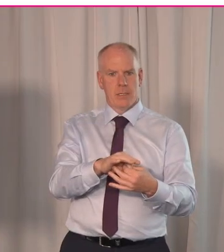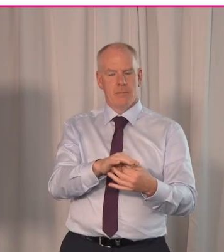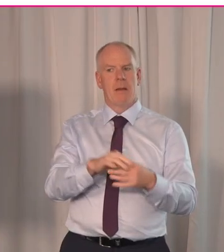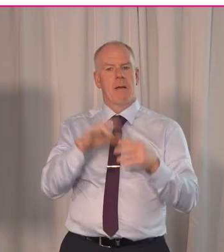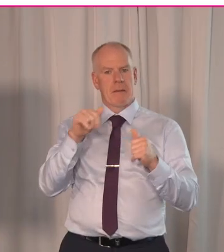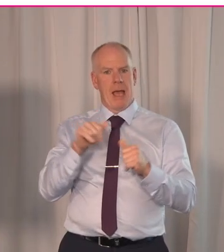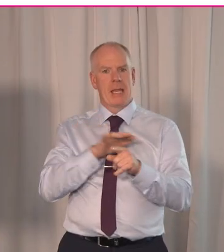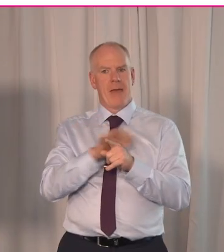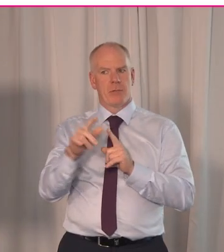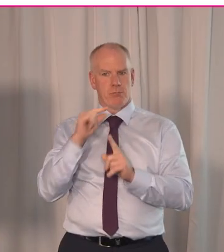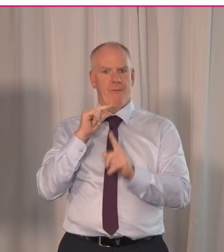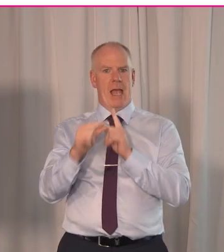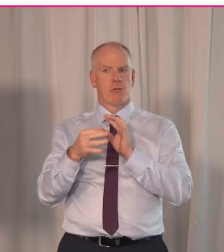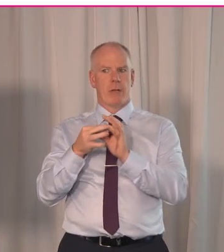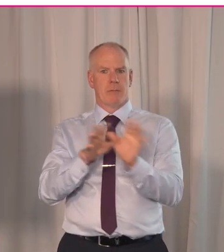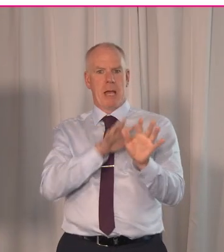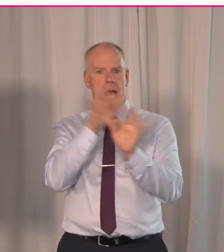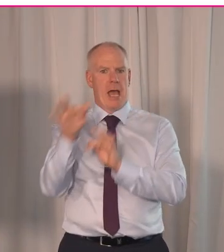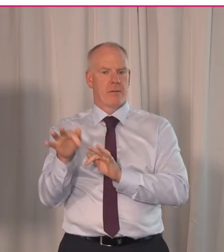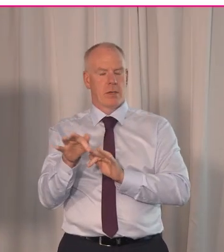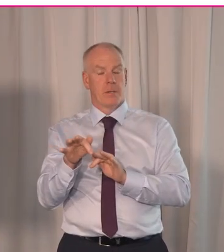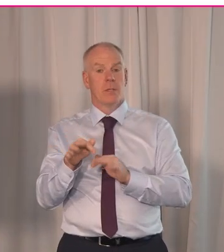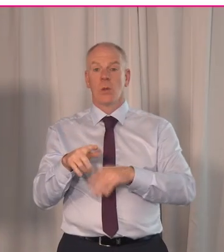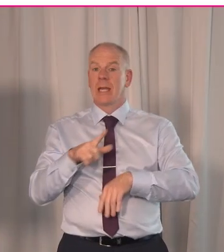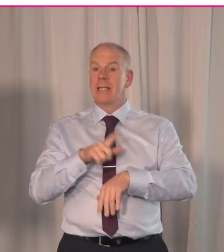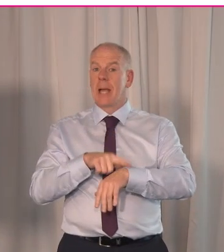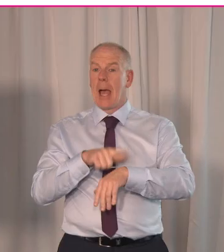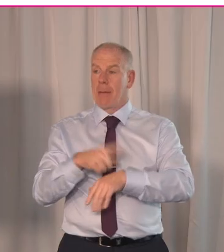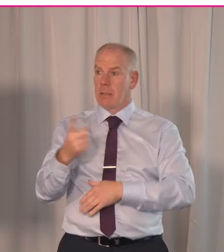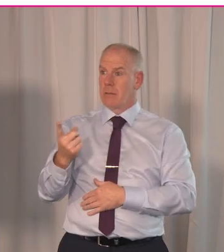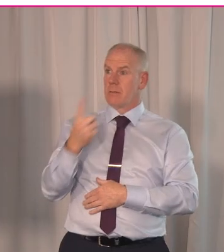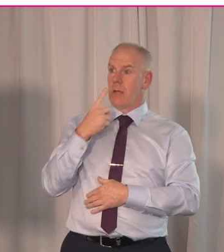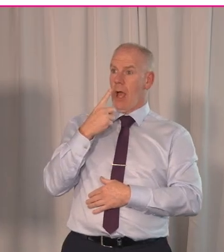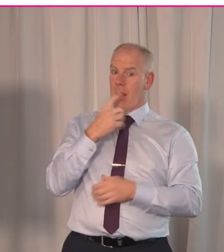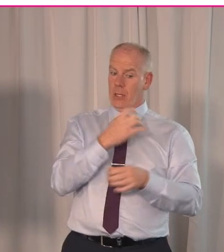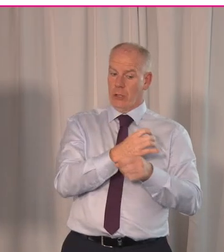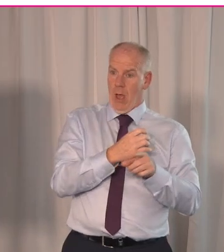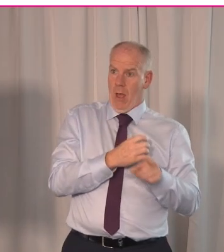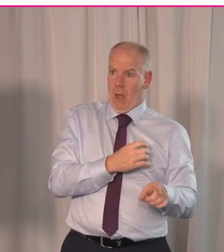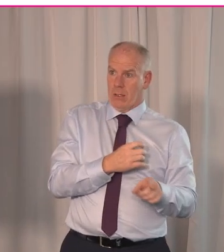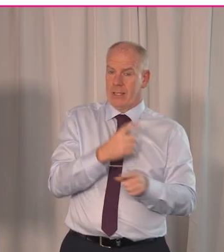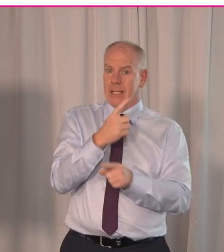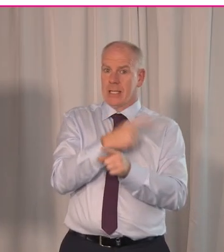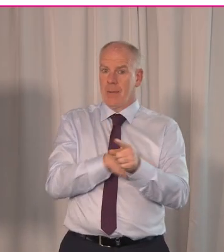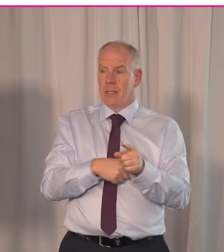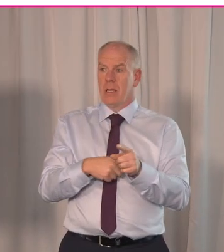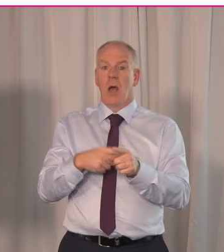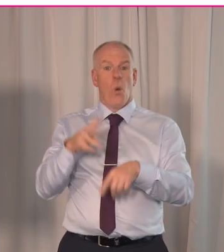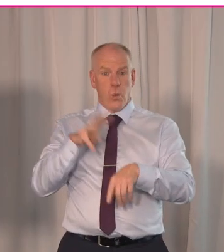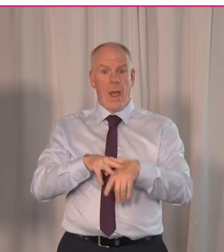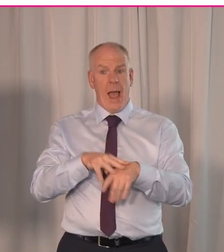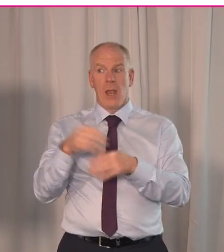thereafter. So if the moment in which you are given the information that your child has a disability is conducted well